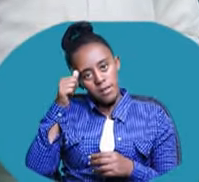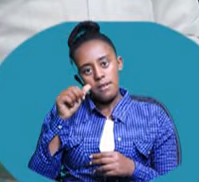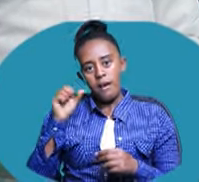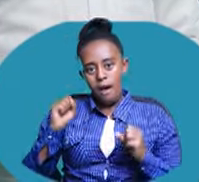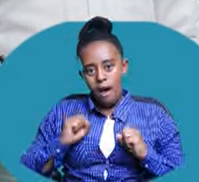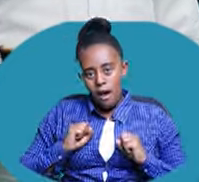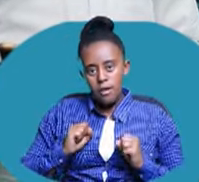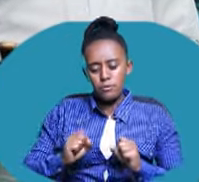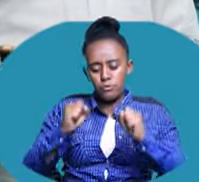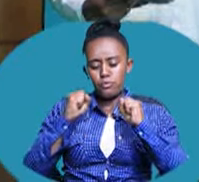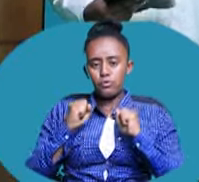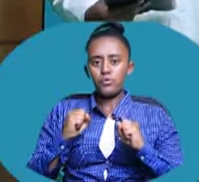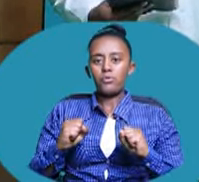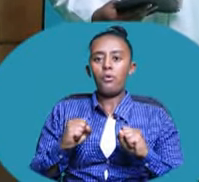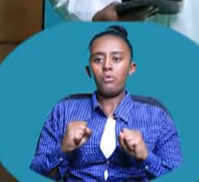strong